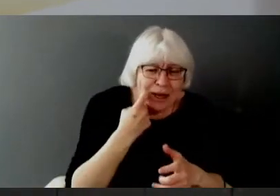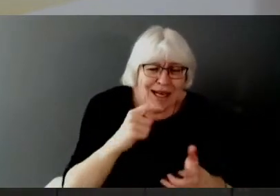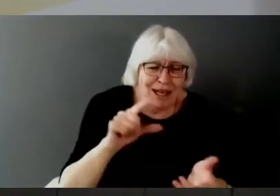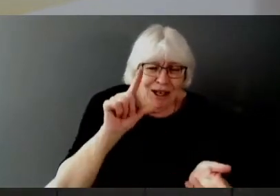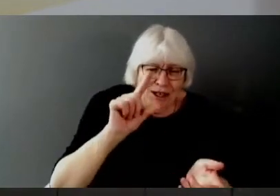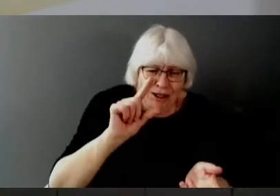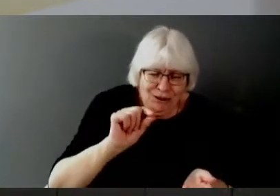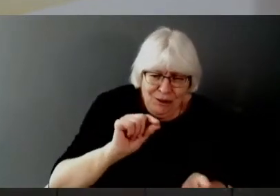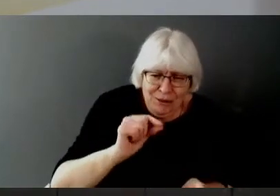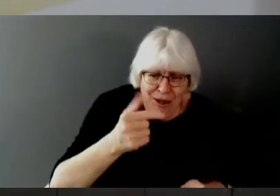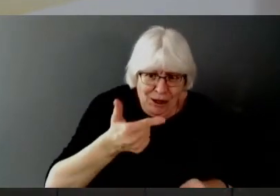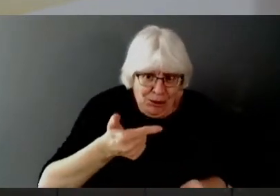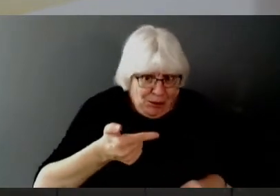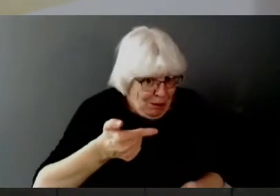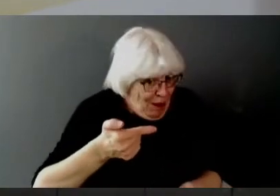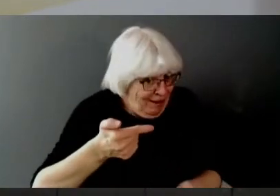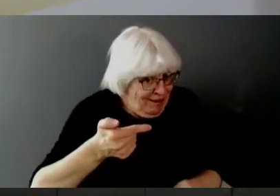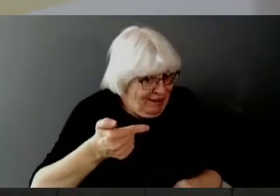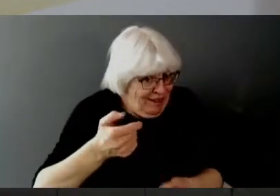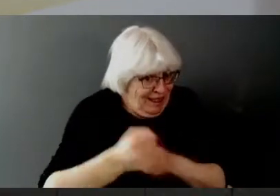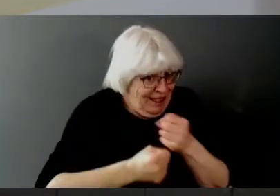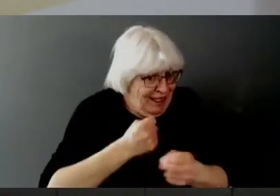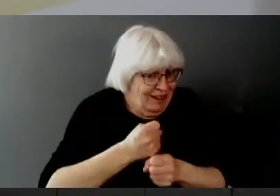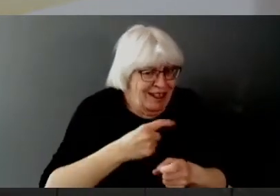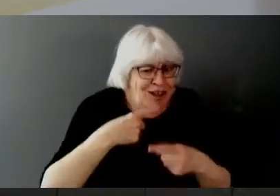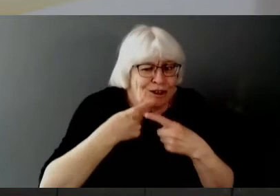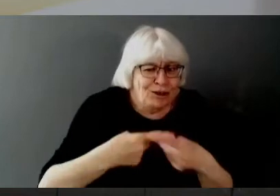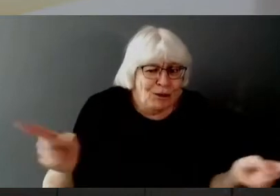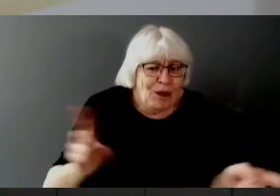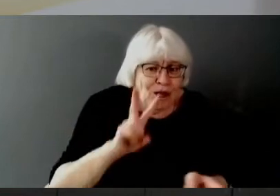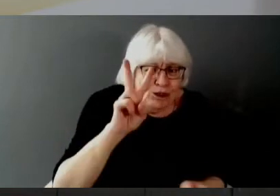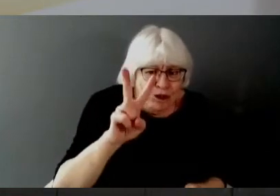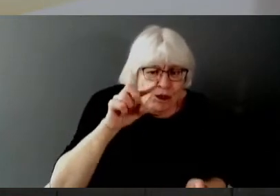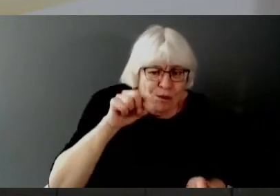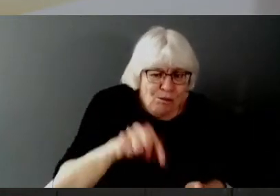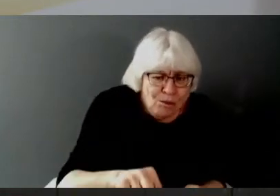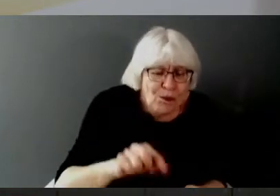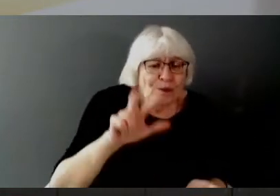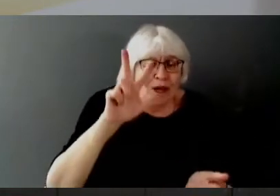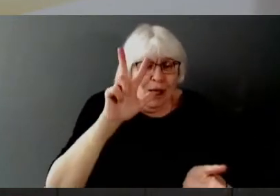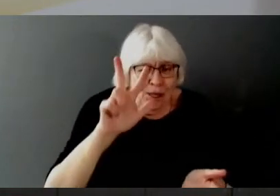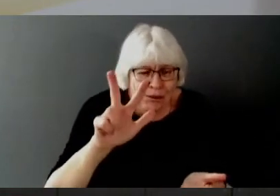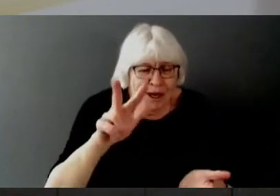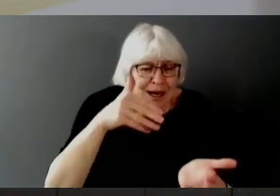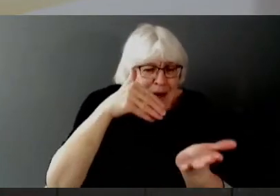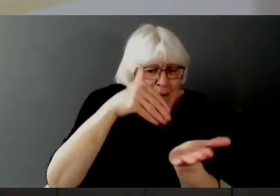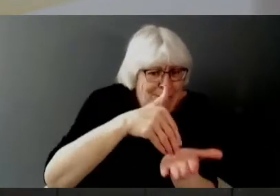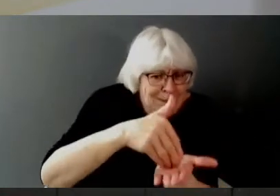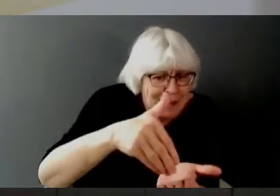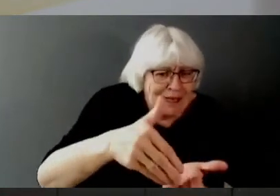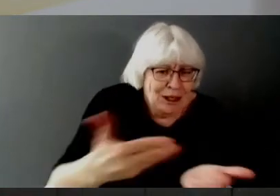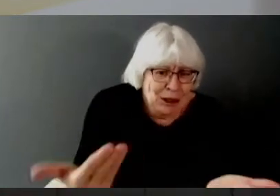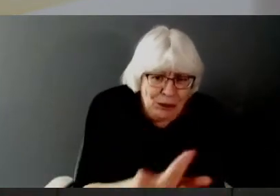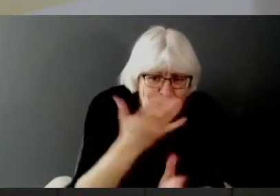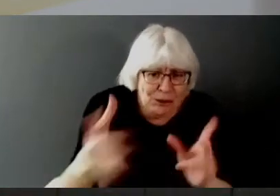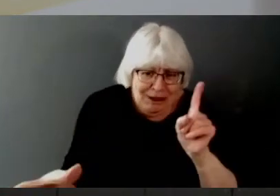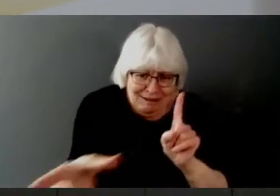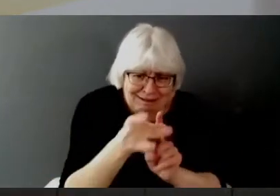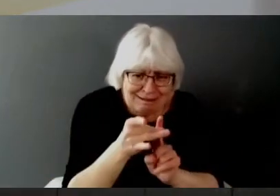of COVID-19 and 27,000 deaths. The situation in Canada continues to surge with